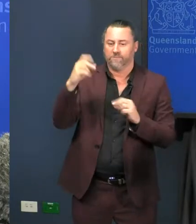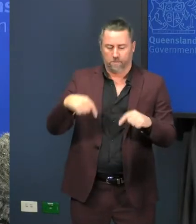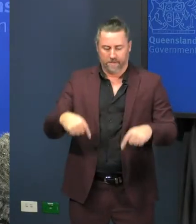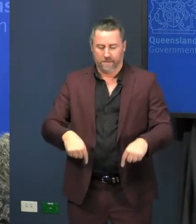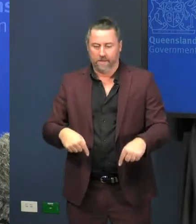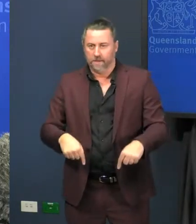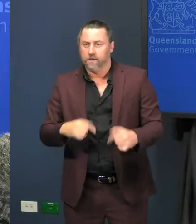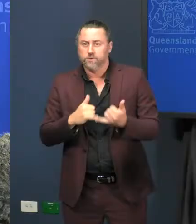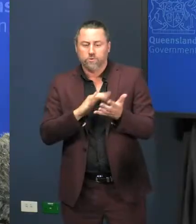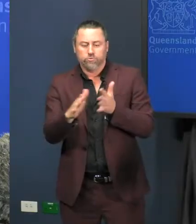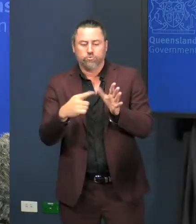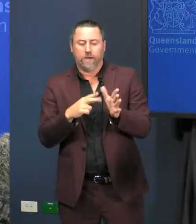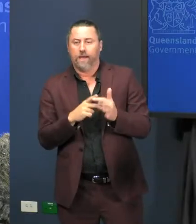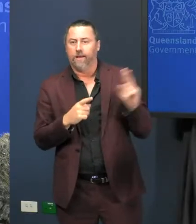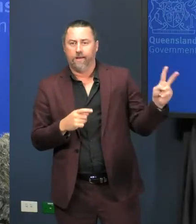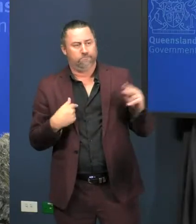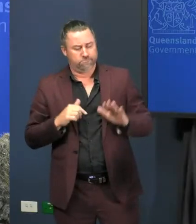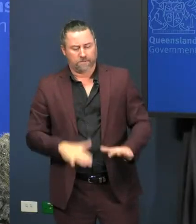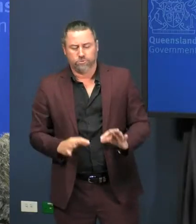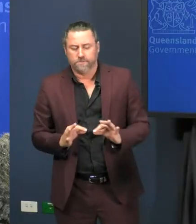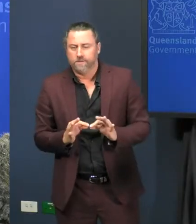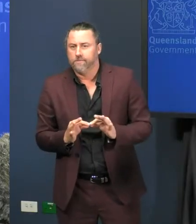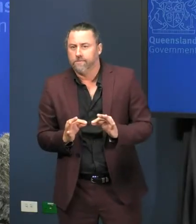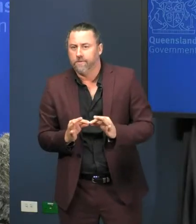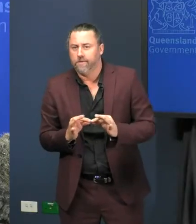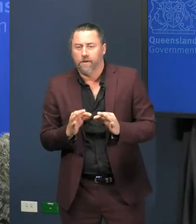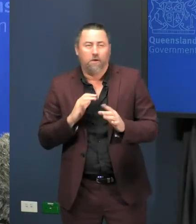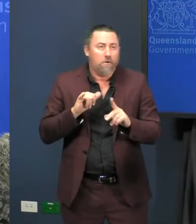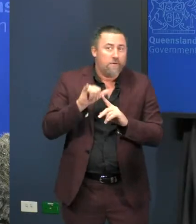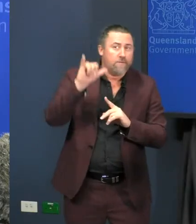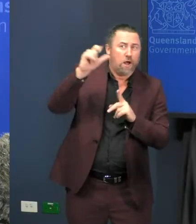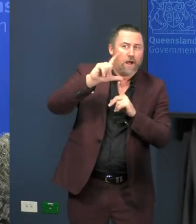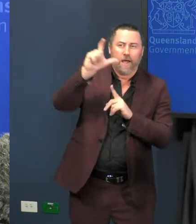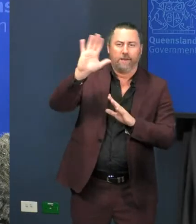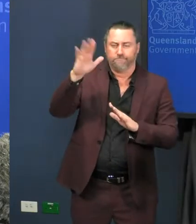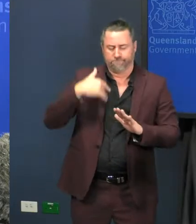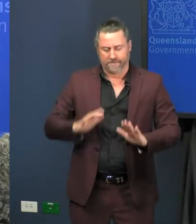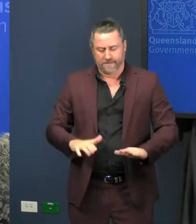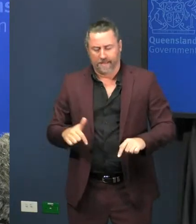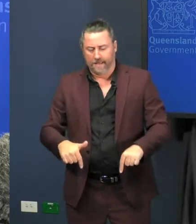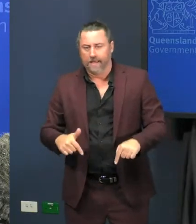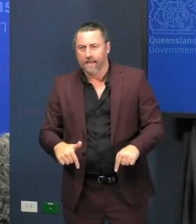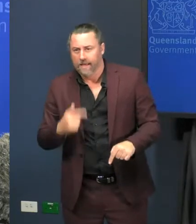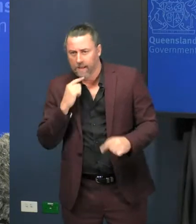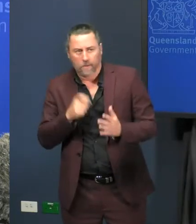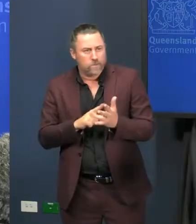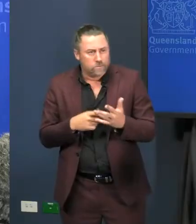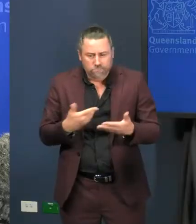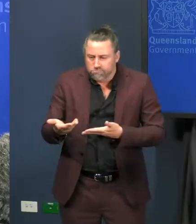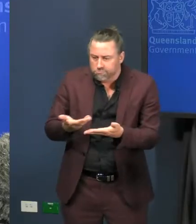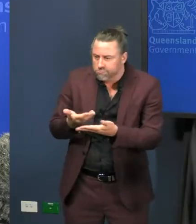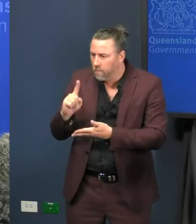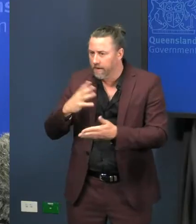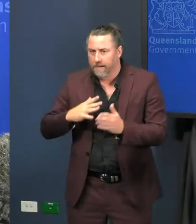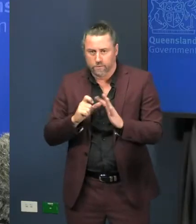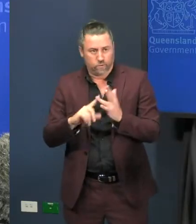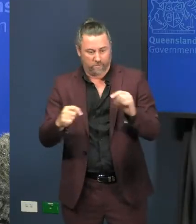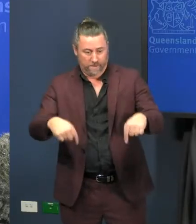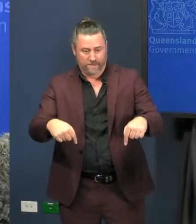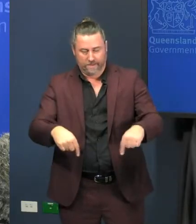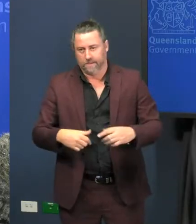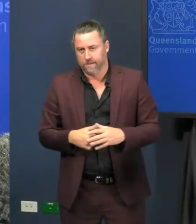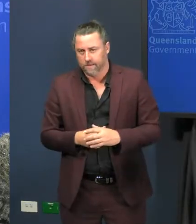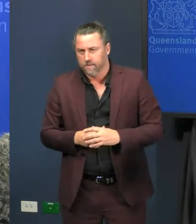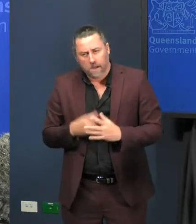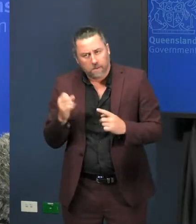here. Shane and I will both remain here, and we will continue to lead the operations from here, but it's important that